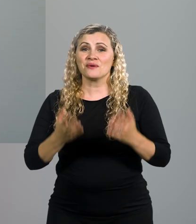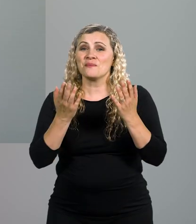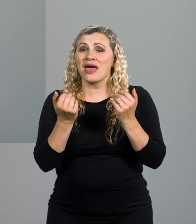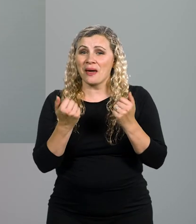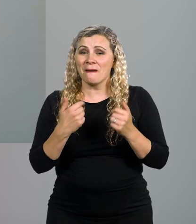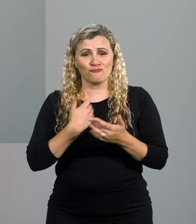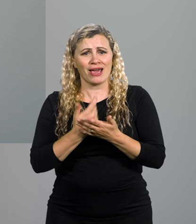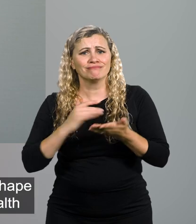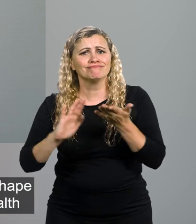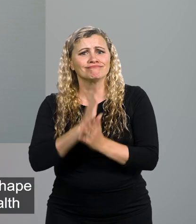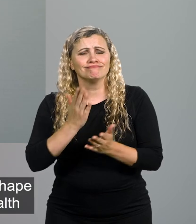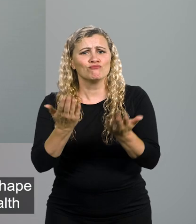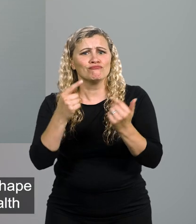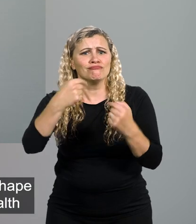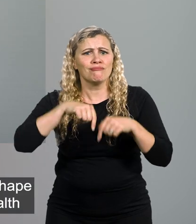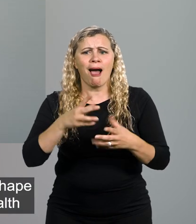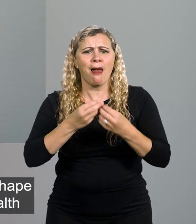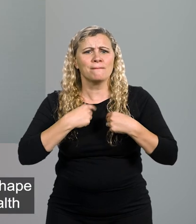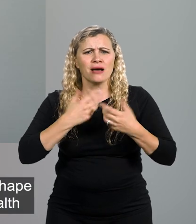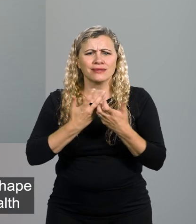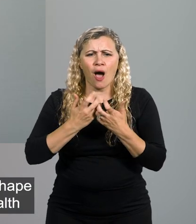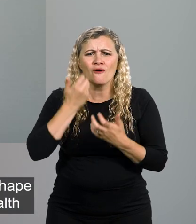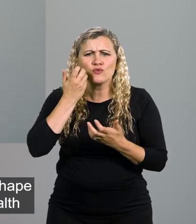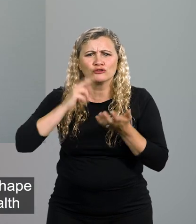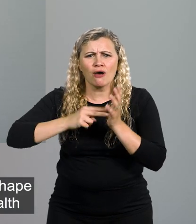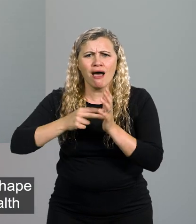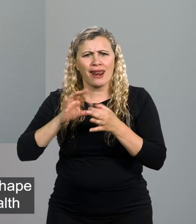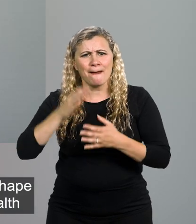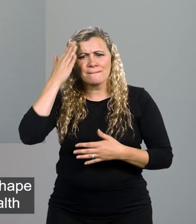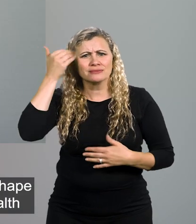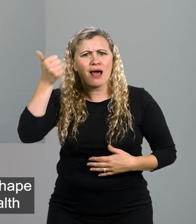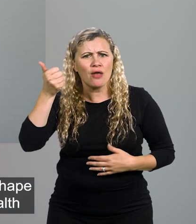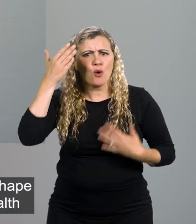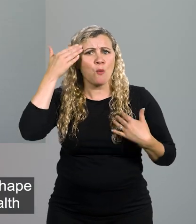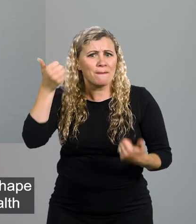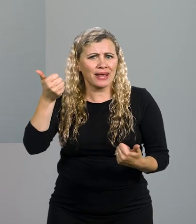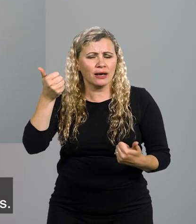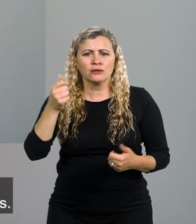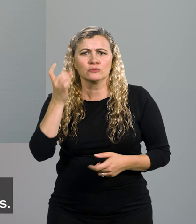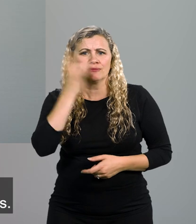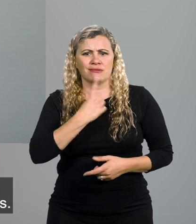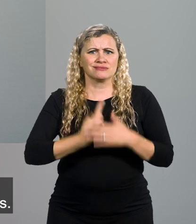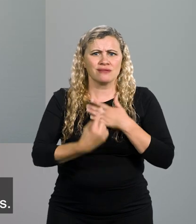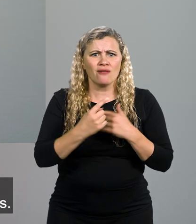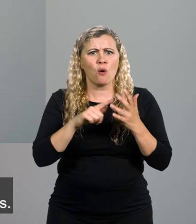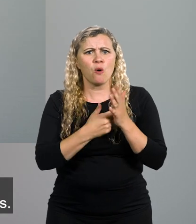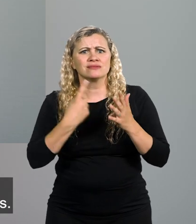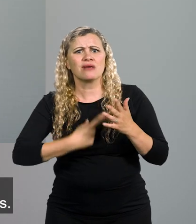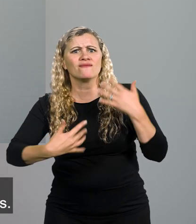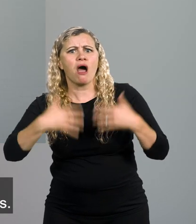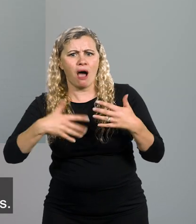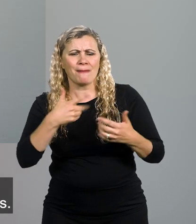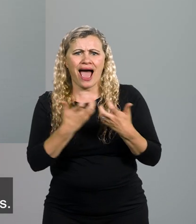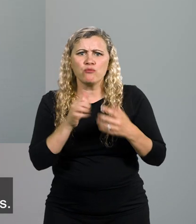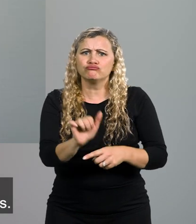Christ saw I'm delighted to invite you to help shape our future strategies for mental health and well-being and